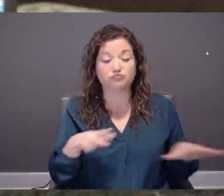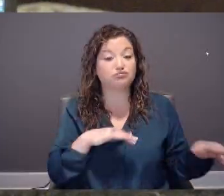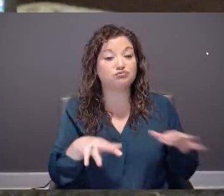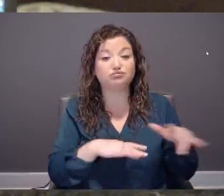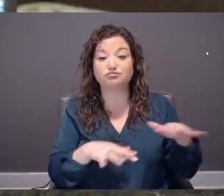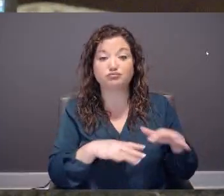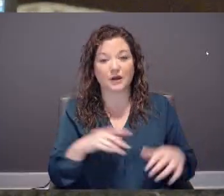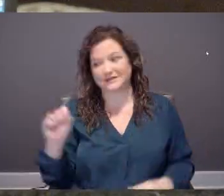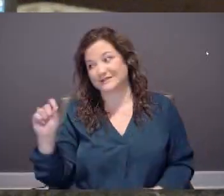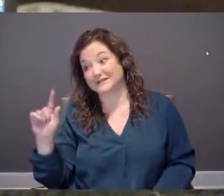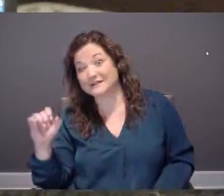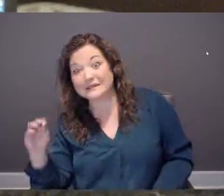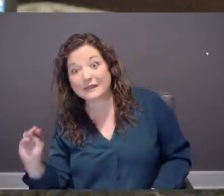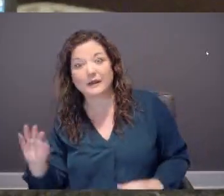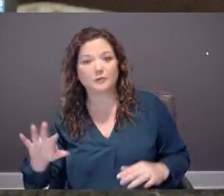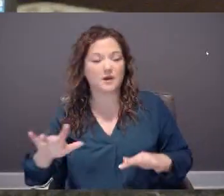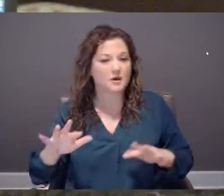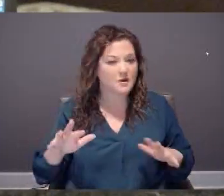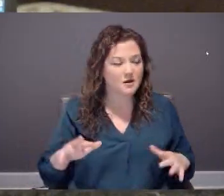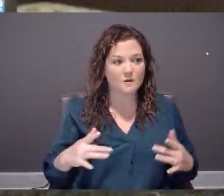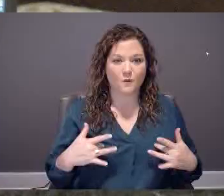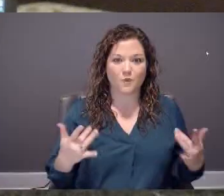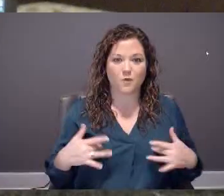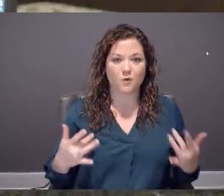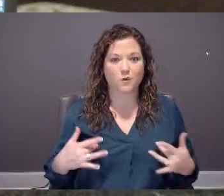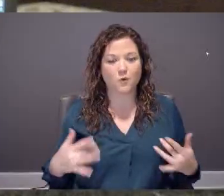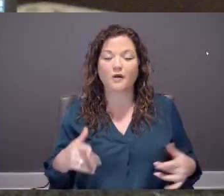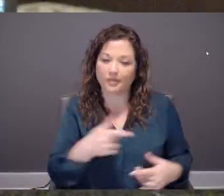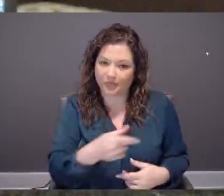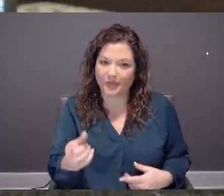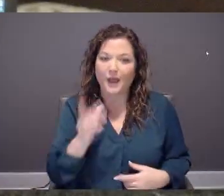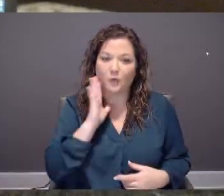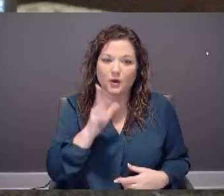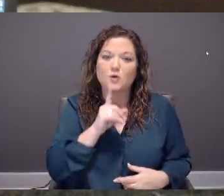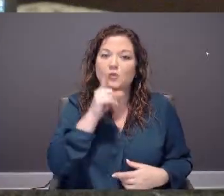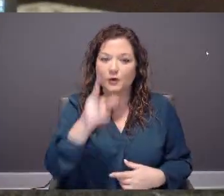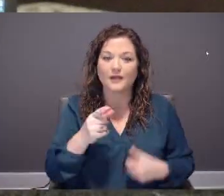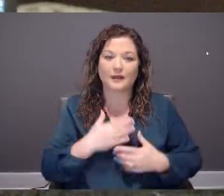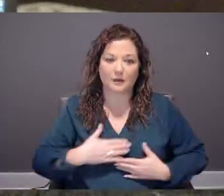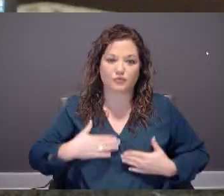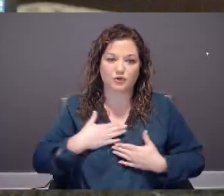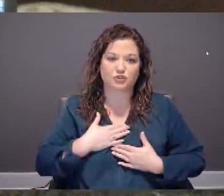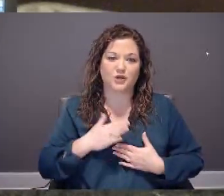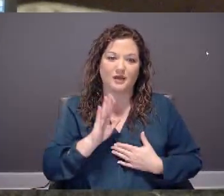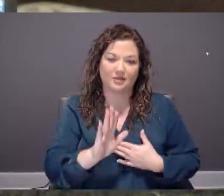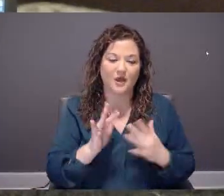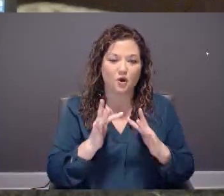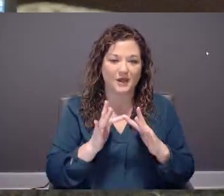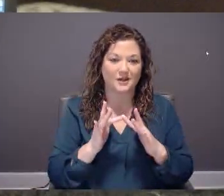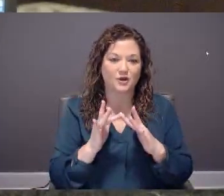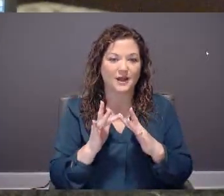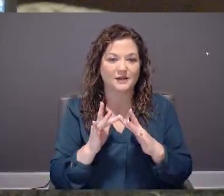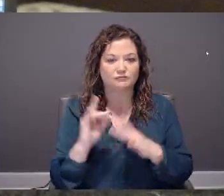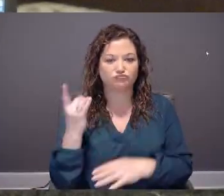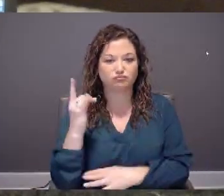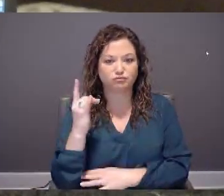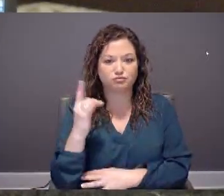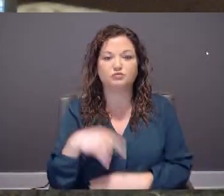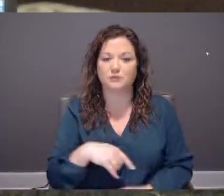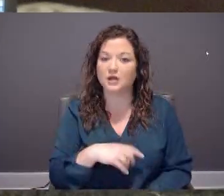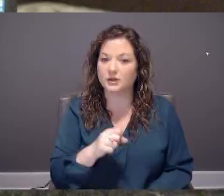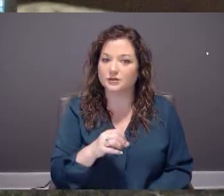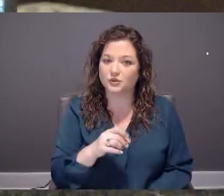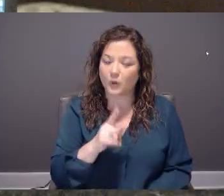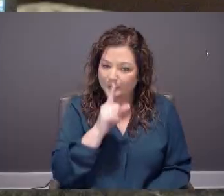but I assume they will really appreciate having that strength of signal out there. So appreciate Absolutely. The good work staff's doing over there to